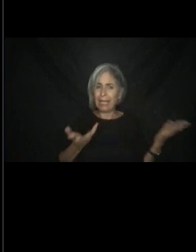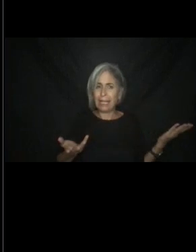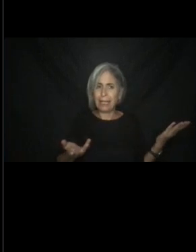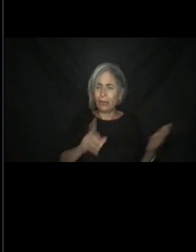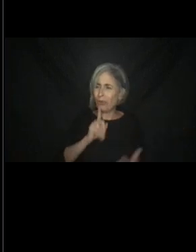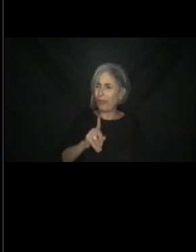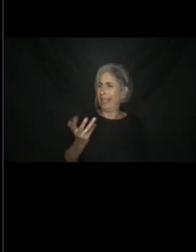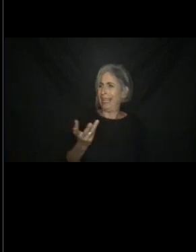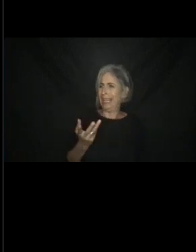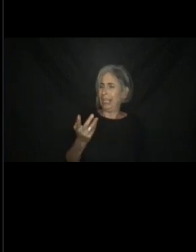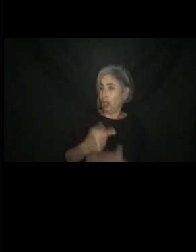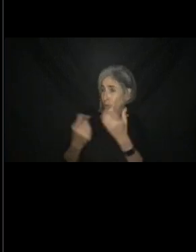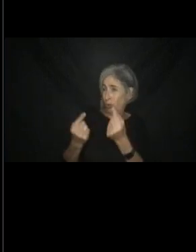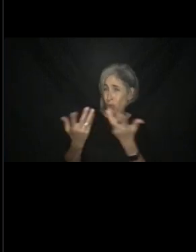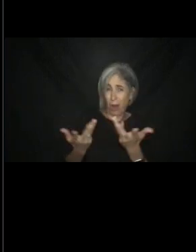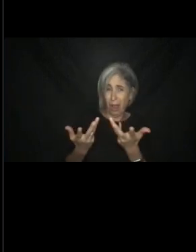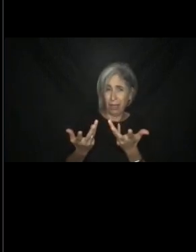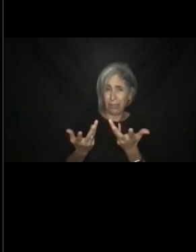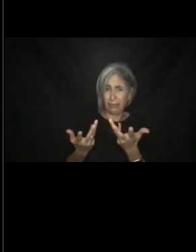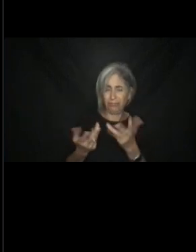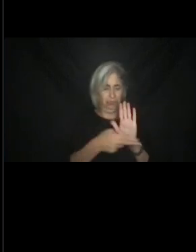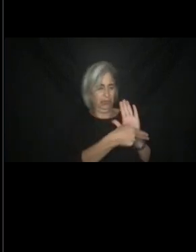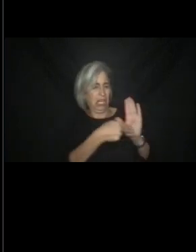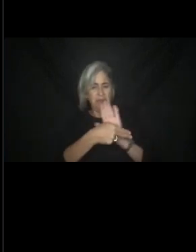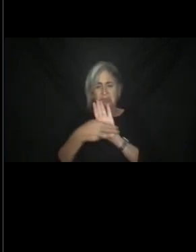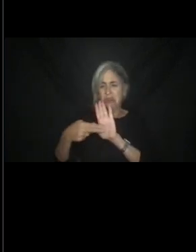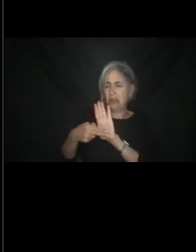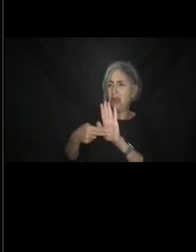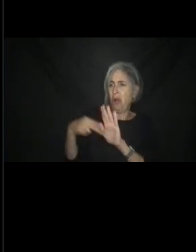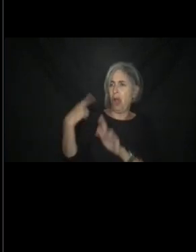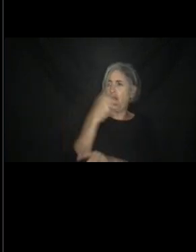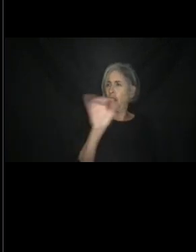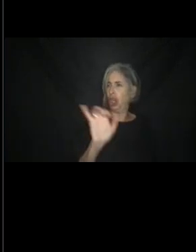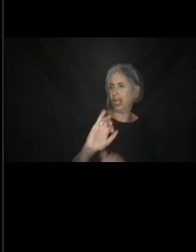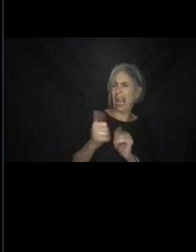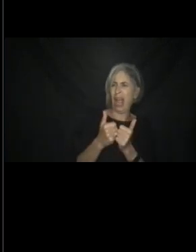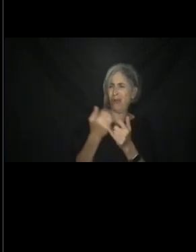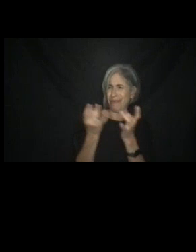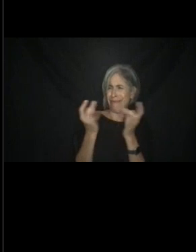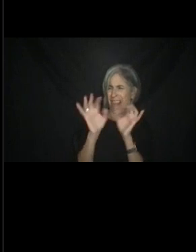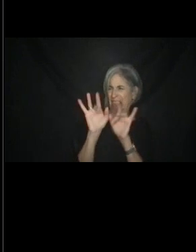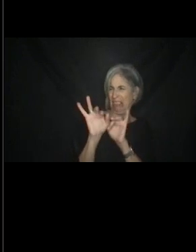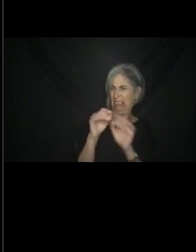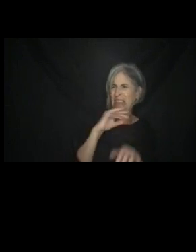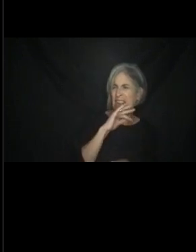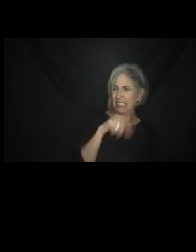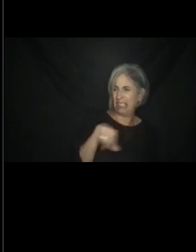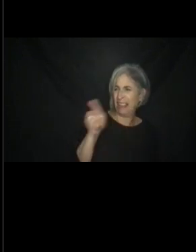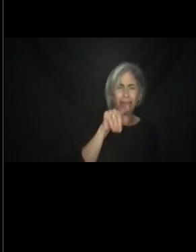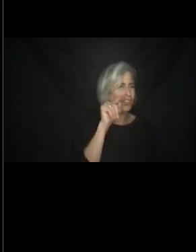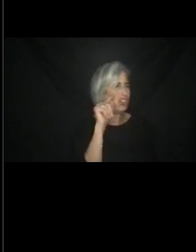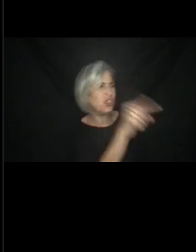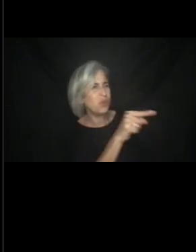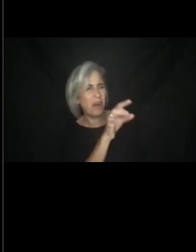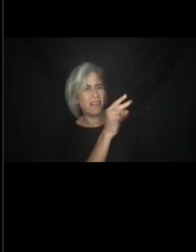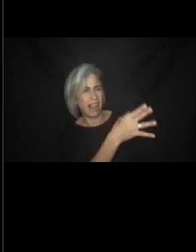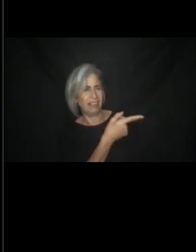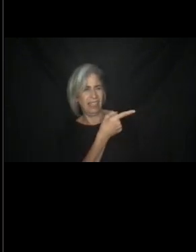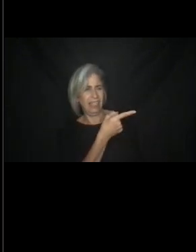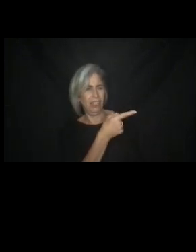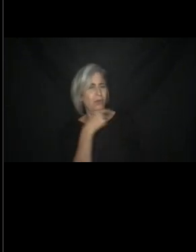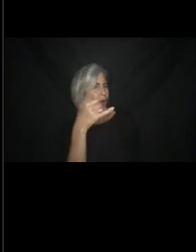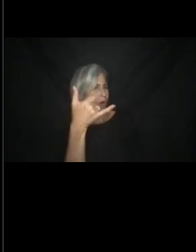Really? And then what do? You start typecasting people. Oh, look how nasty they are. You guys are nasty. You don't